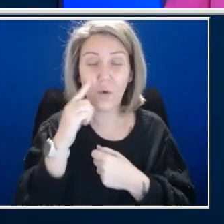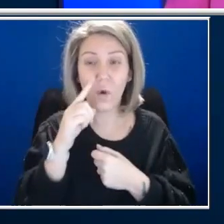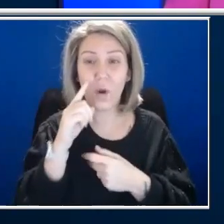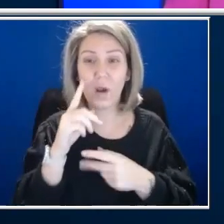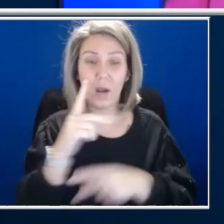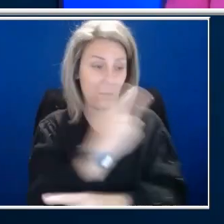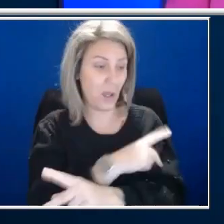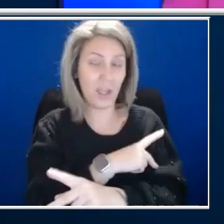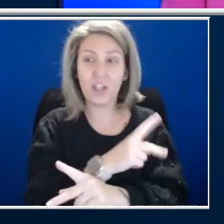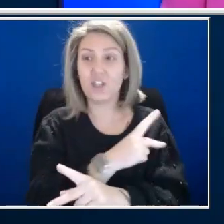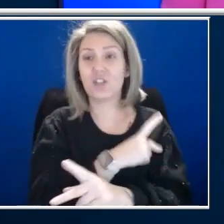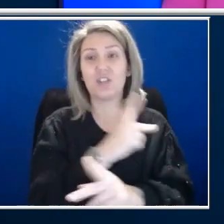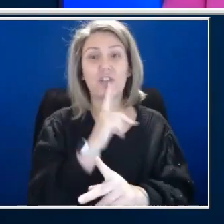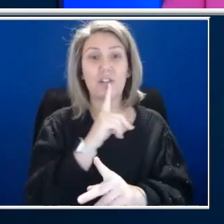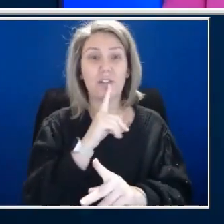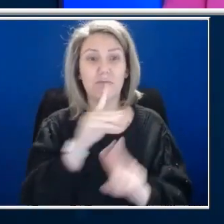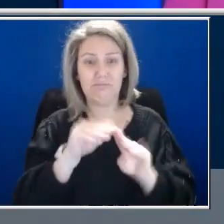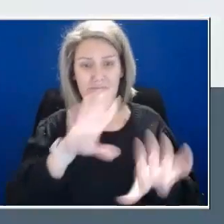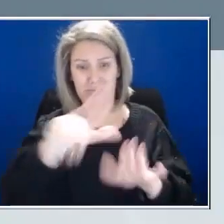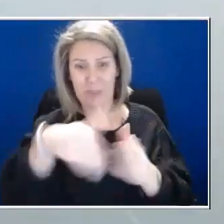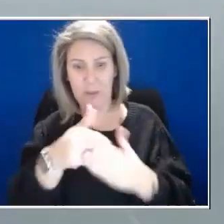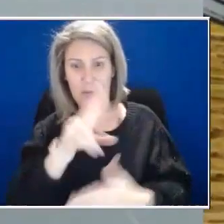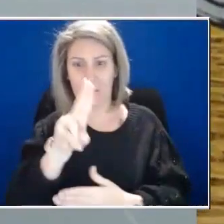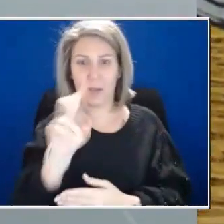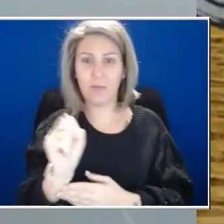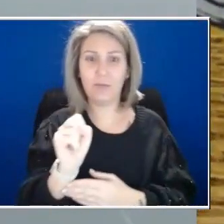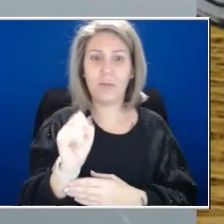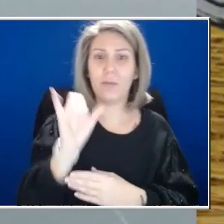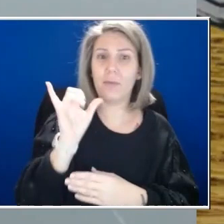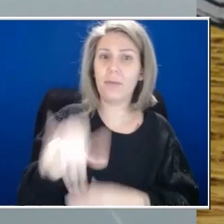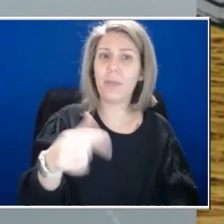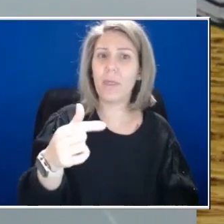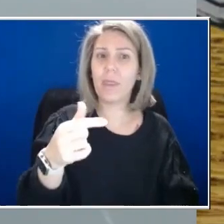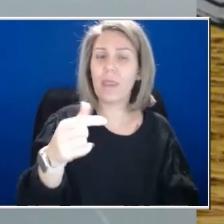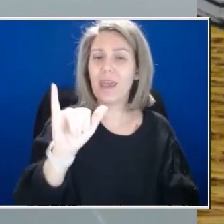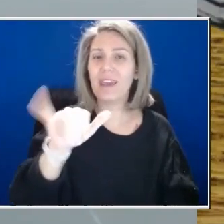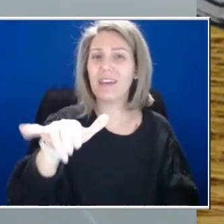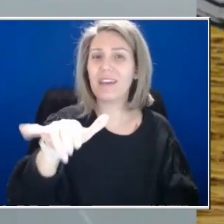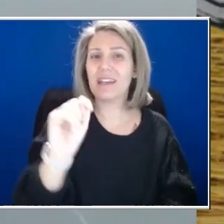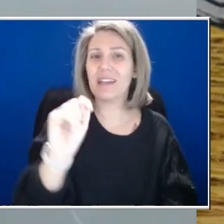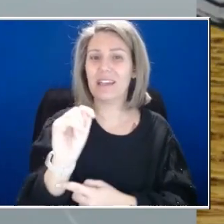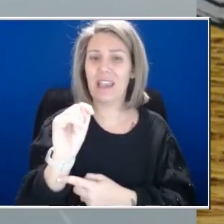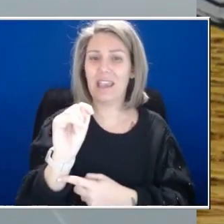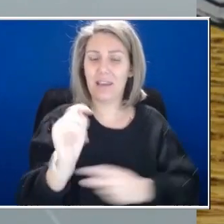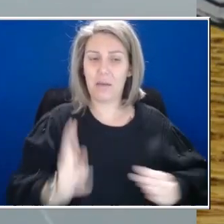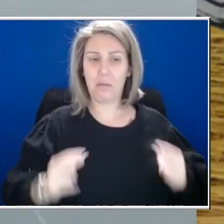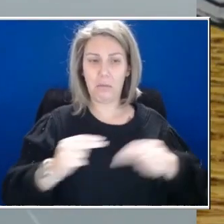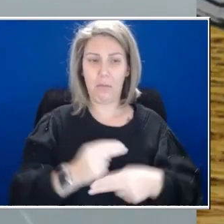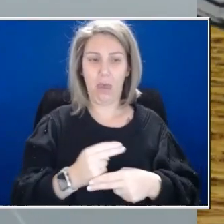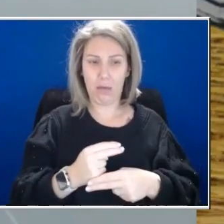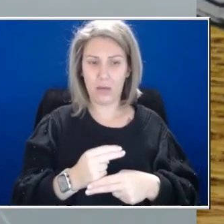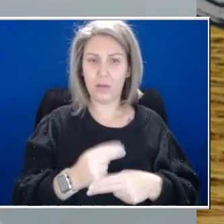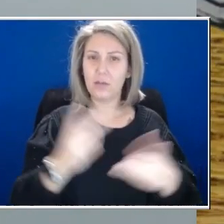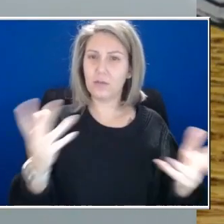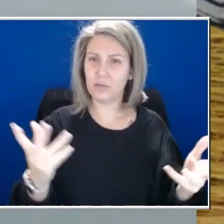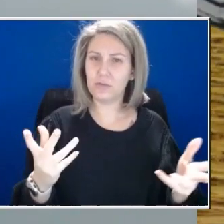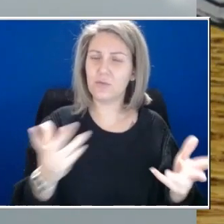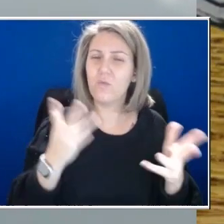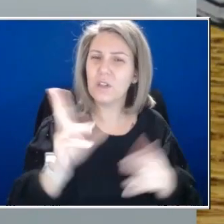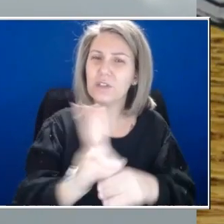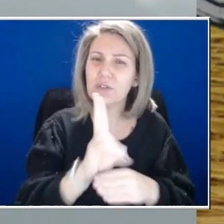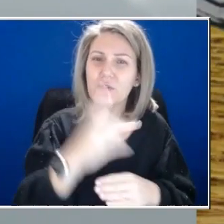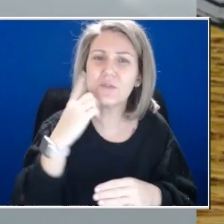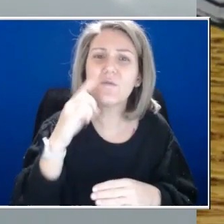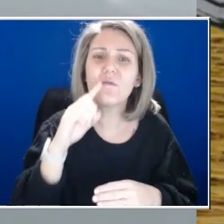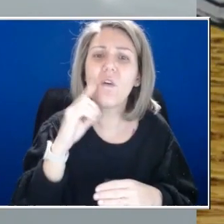across the entire nation. It has to do with these gait belts. Here they are. Tell us what they're used for, first of all, and